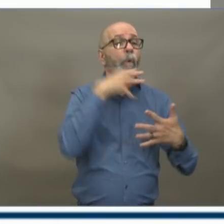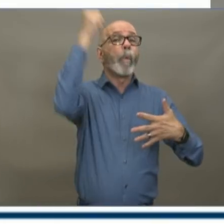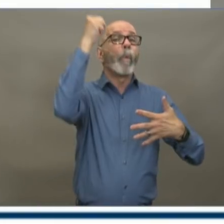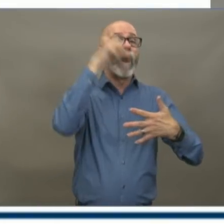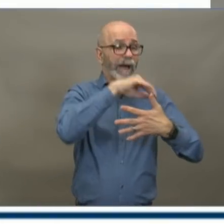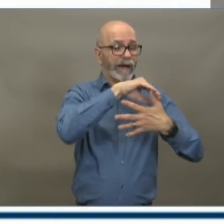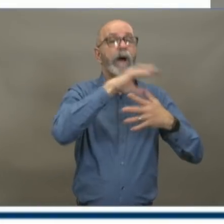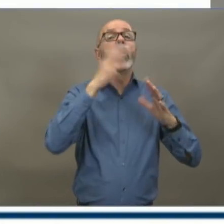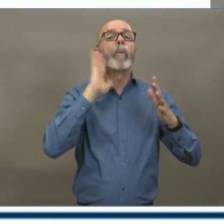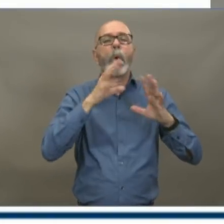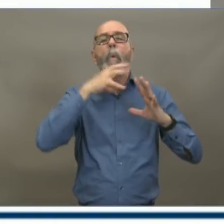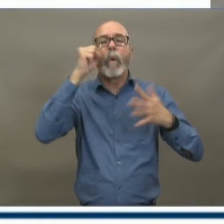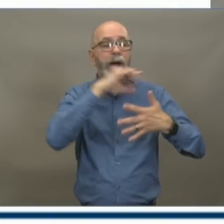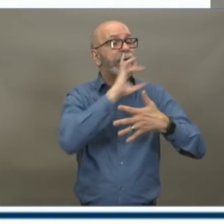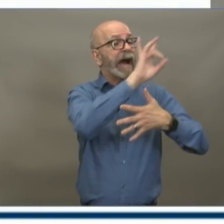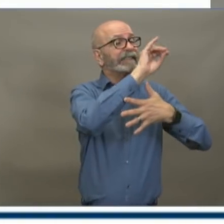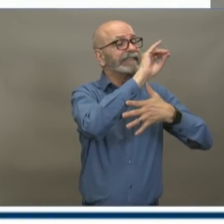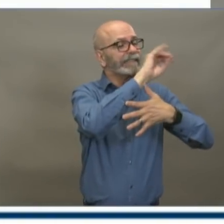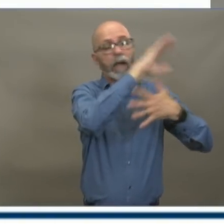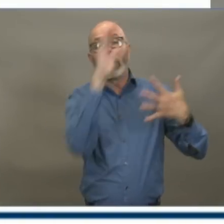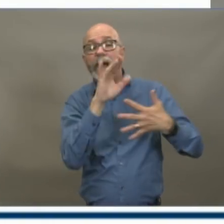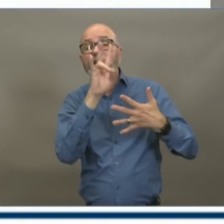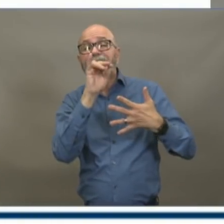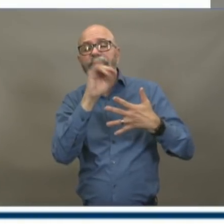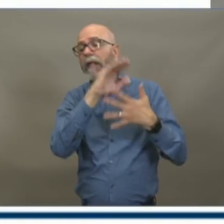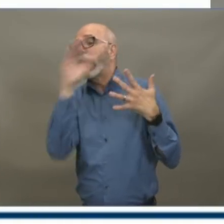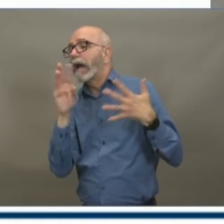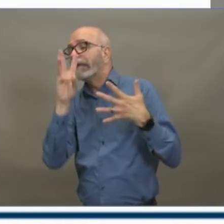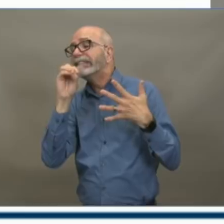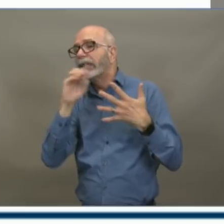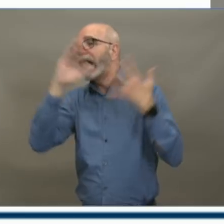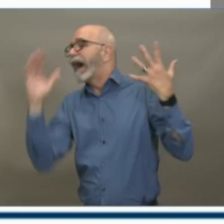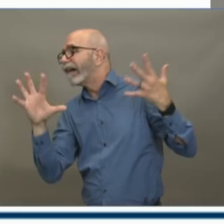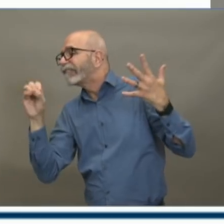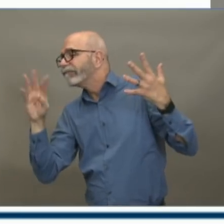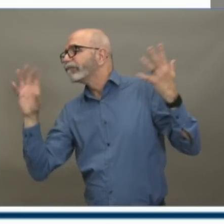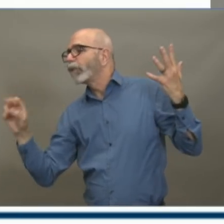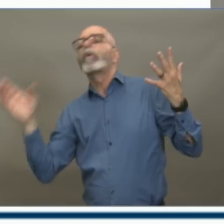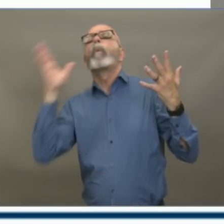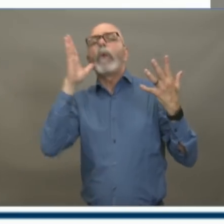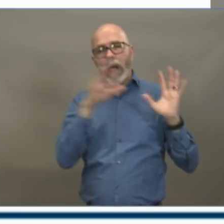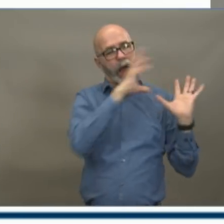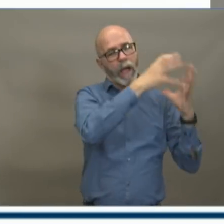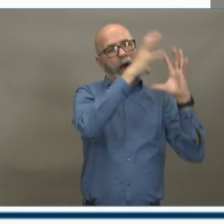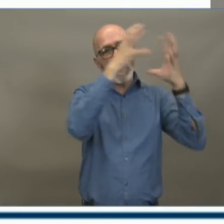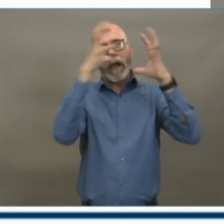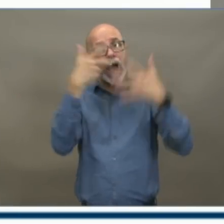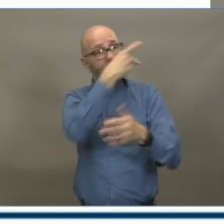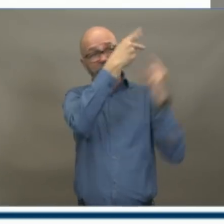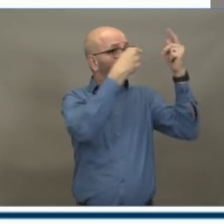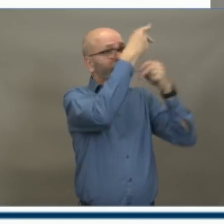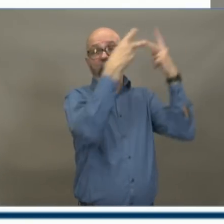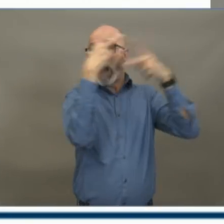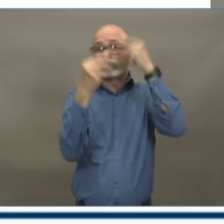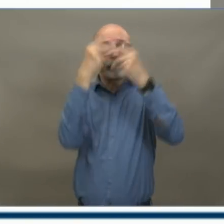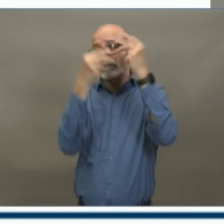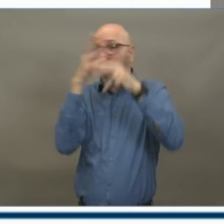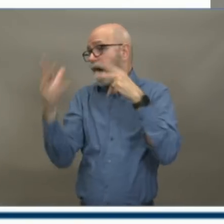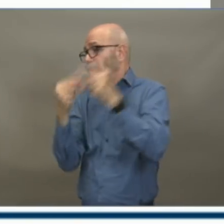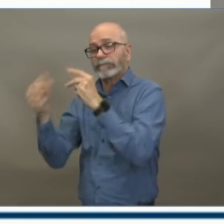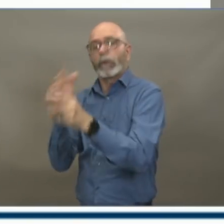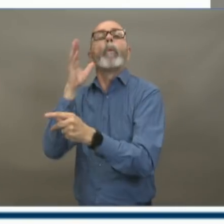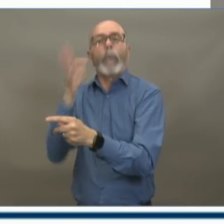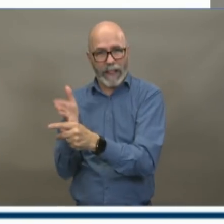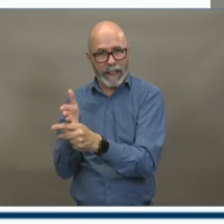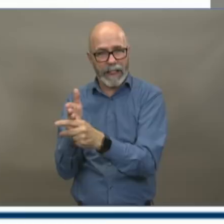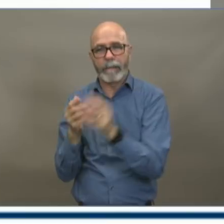decreasing age, starting with our seniors, and that is why our first prototype clinic will be known for